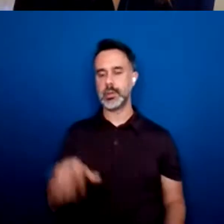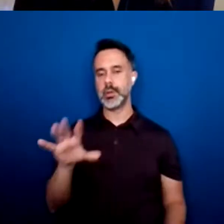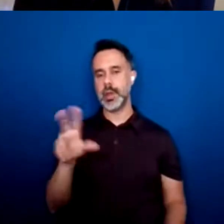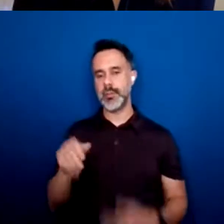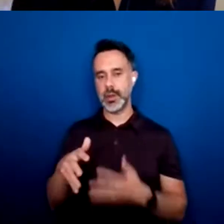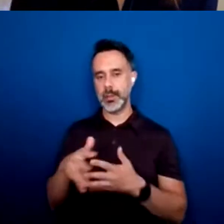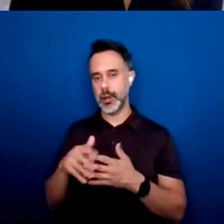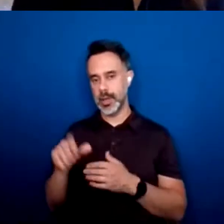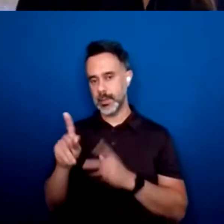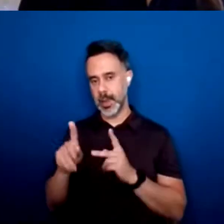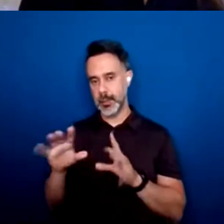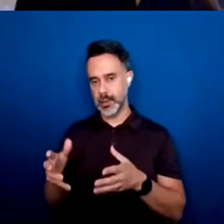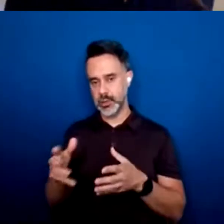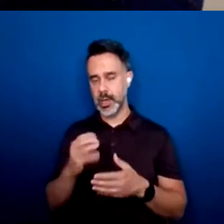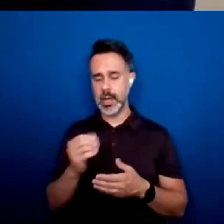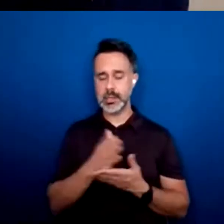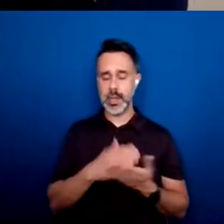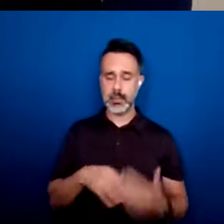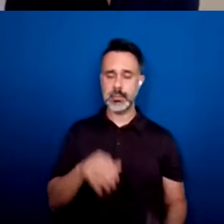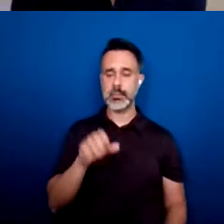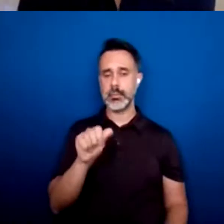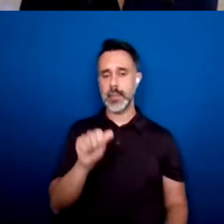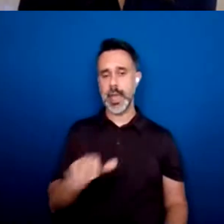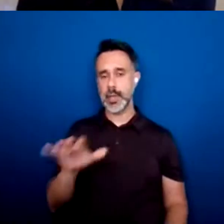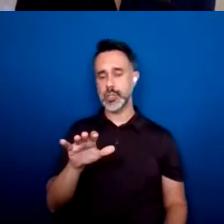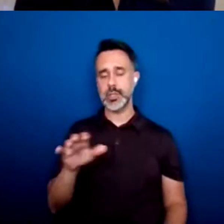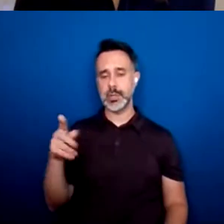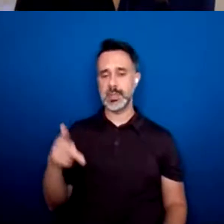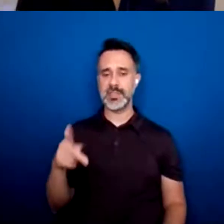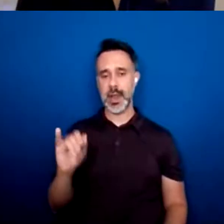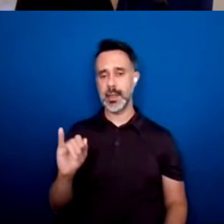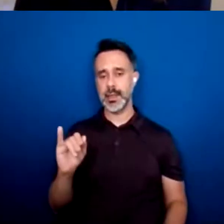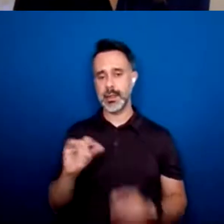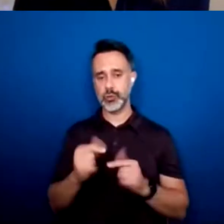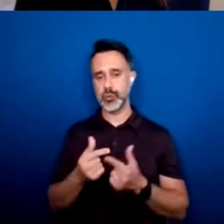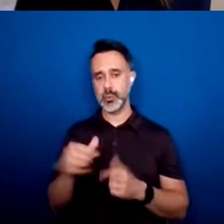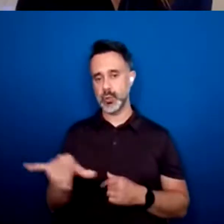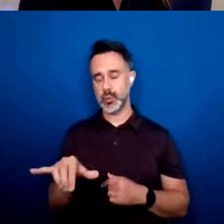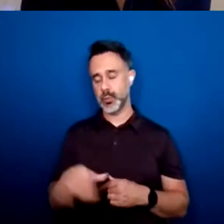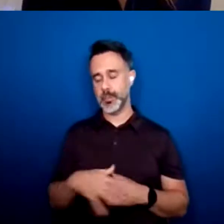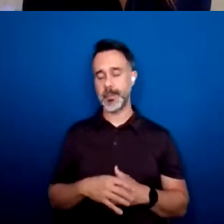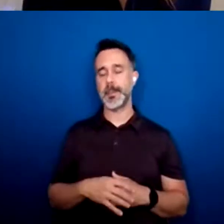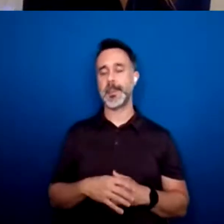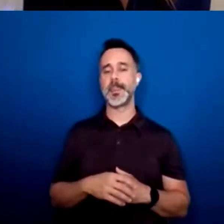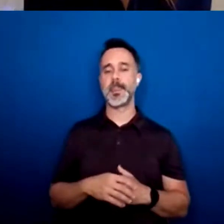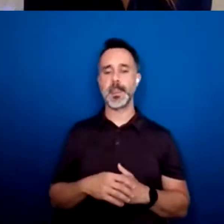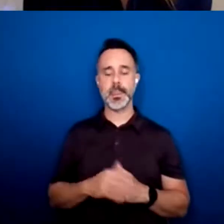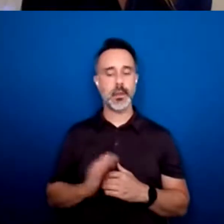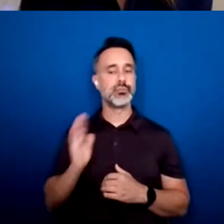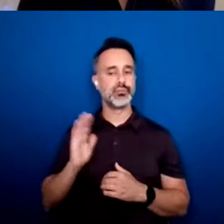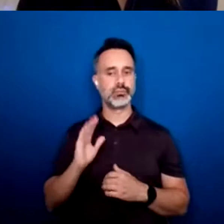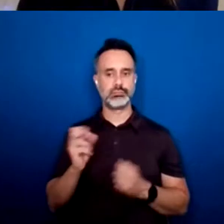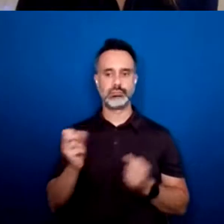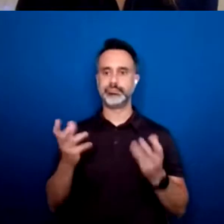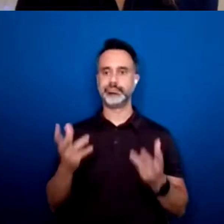of the Asian Pacific Island groups. Early on, we had a lot of